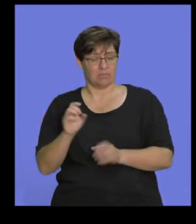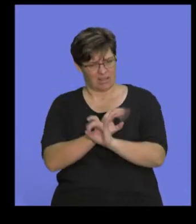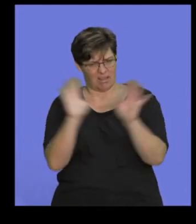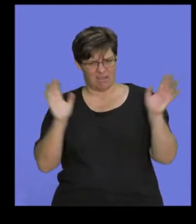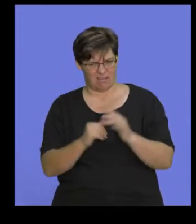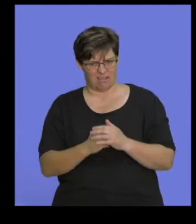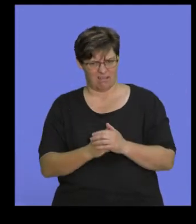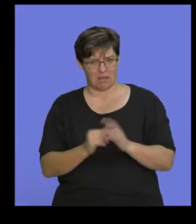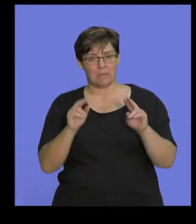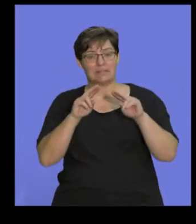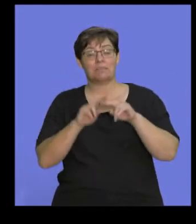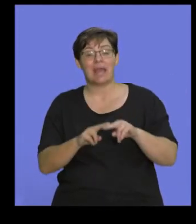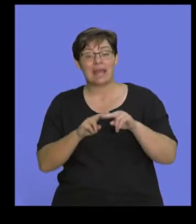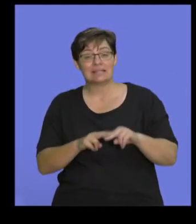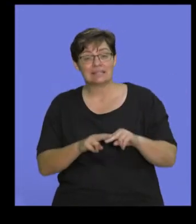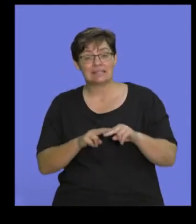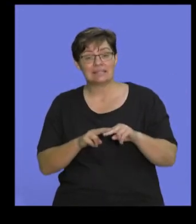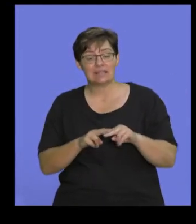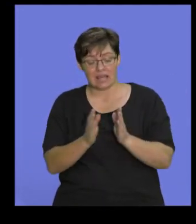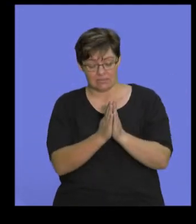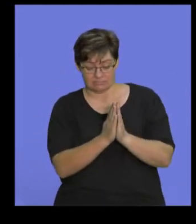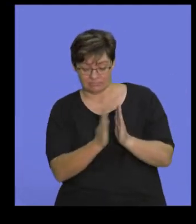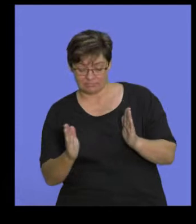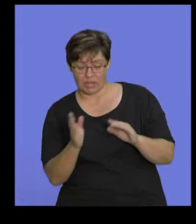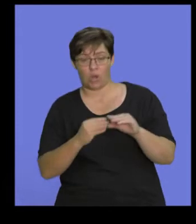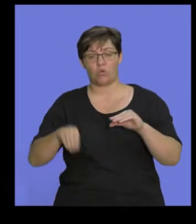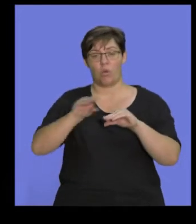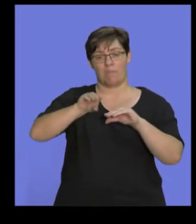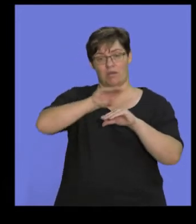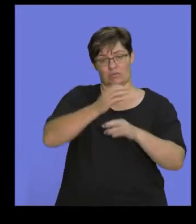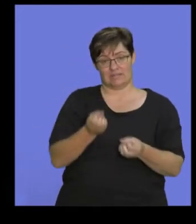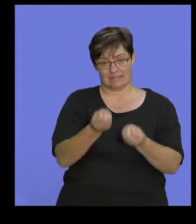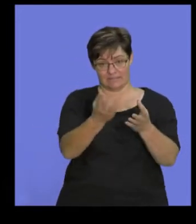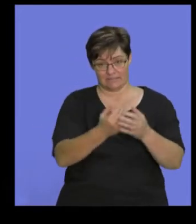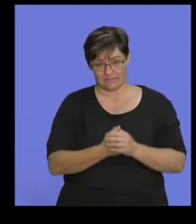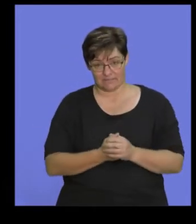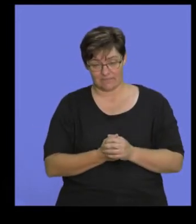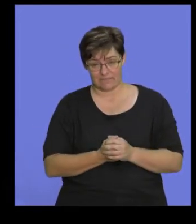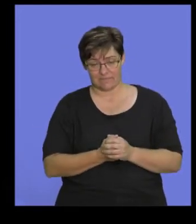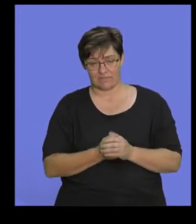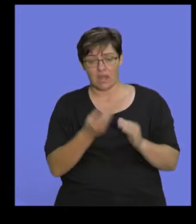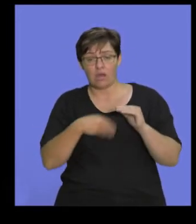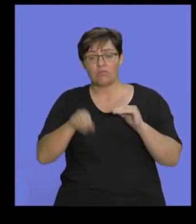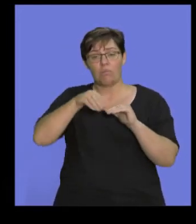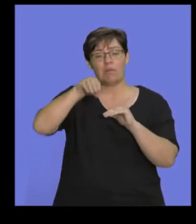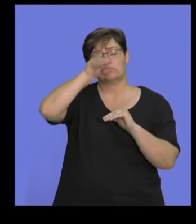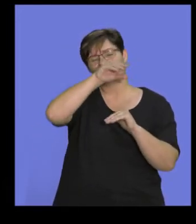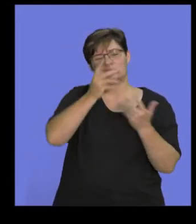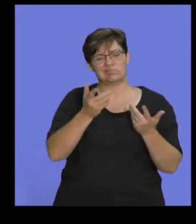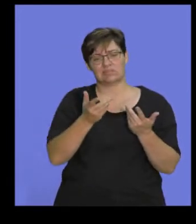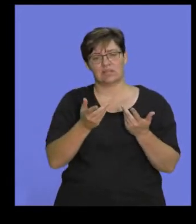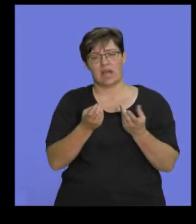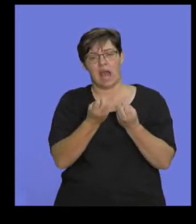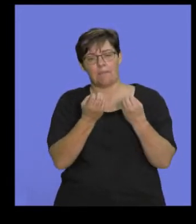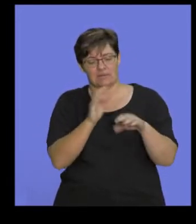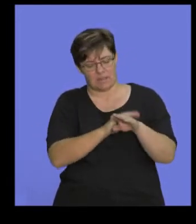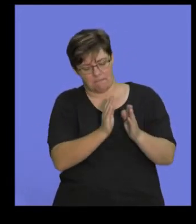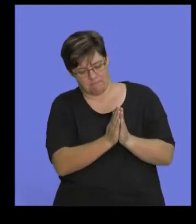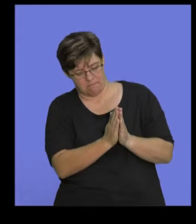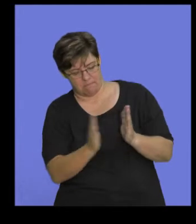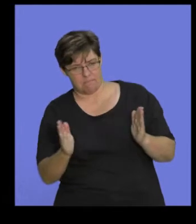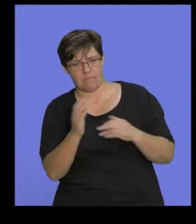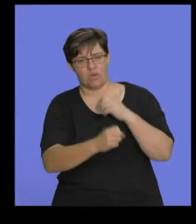will depend on the compounding period that they normally give you. Usually compounded a certain number of times in